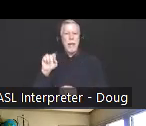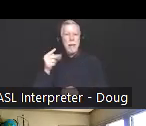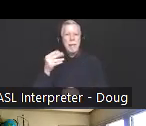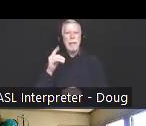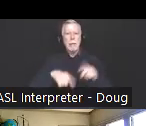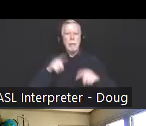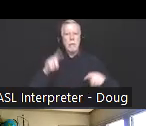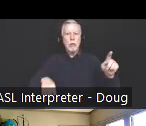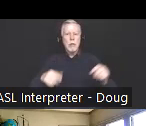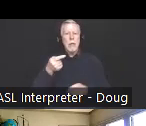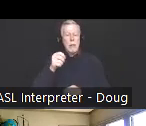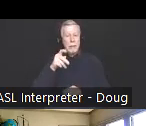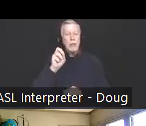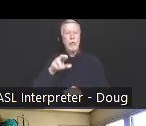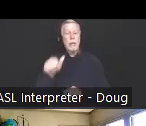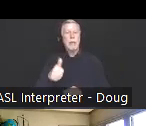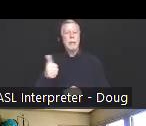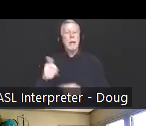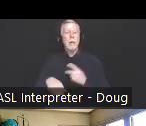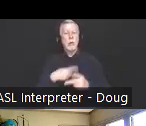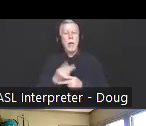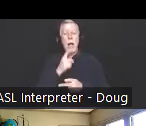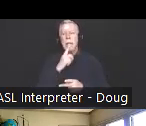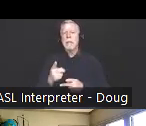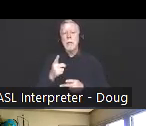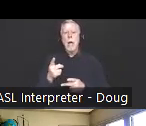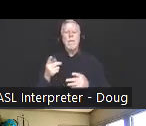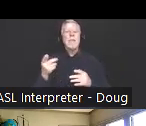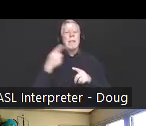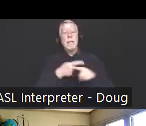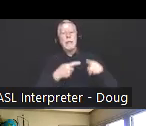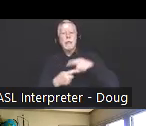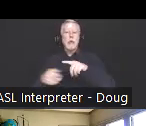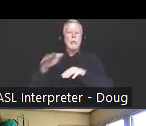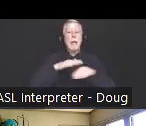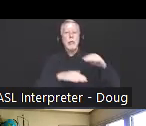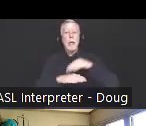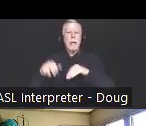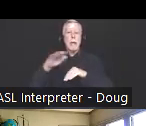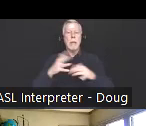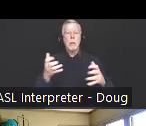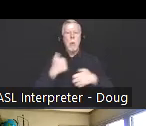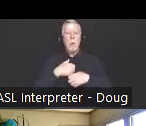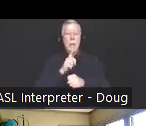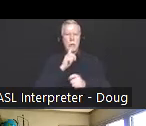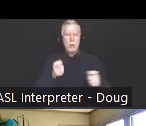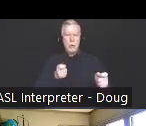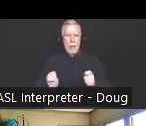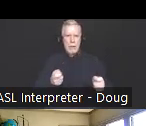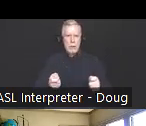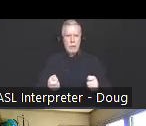gender, there's other sort of elements of intersectionality that you want to make sure that you manage. But one of the things